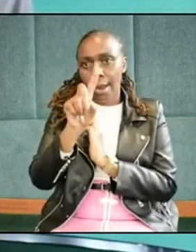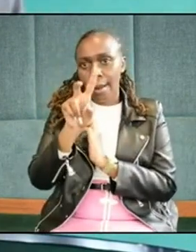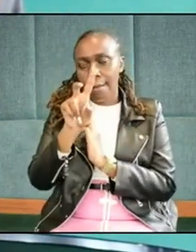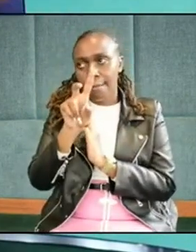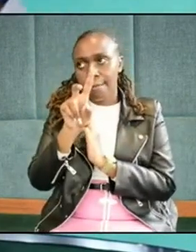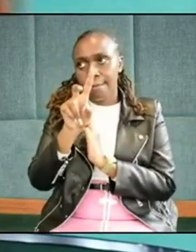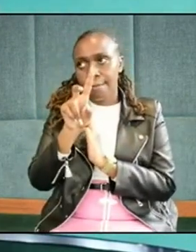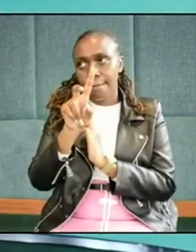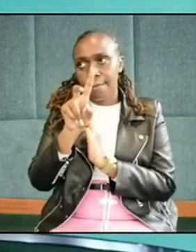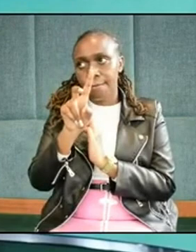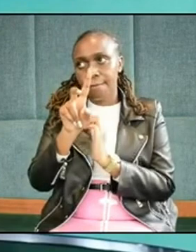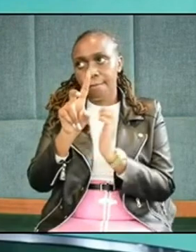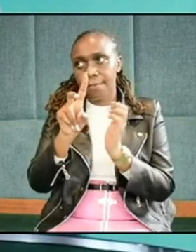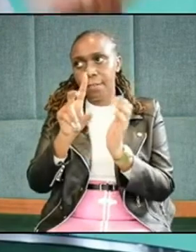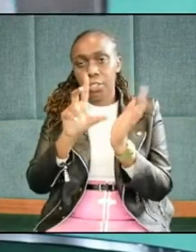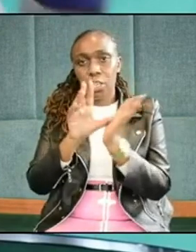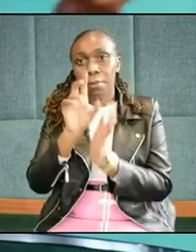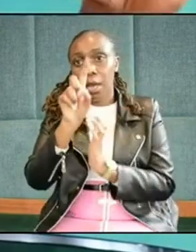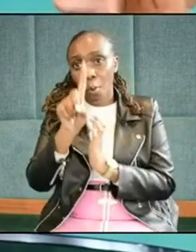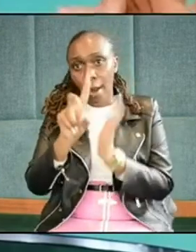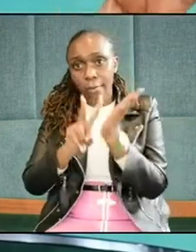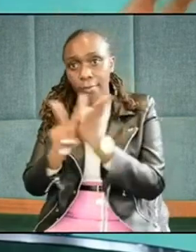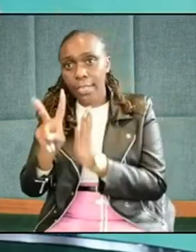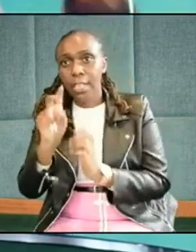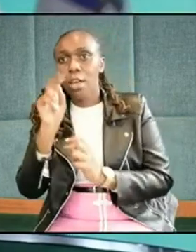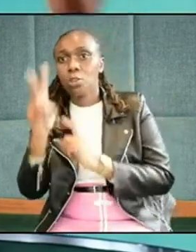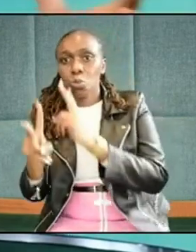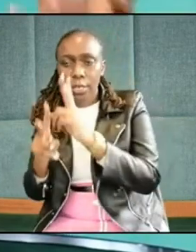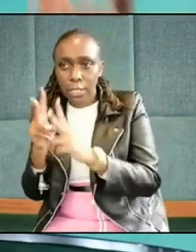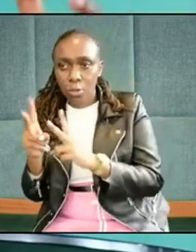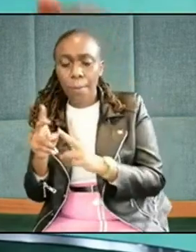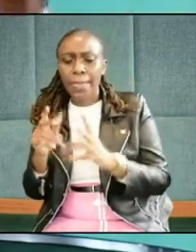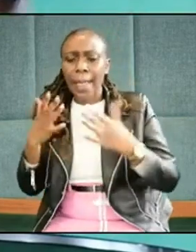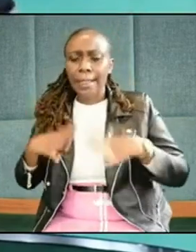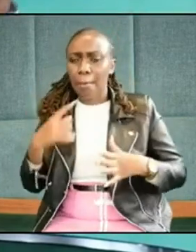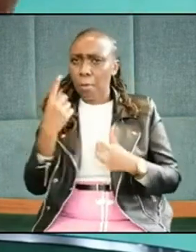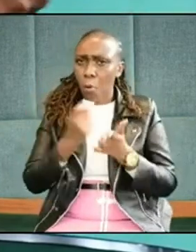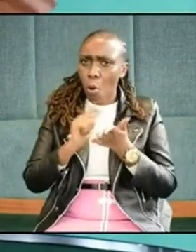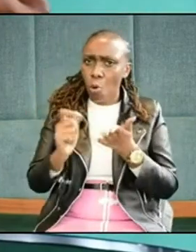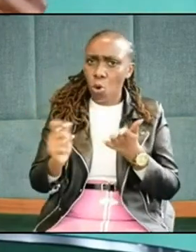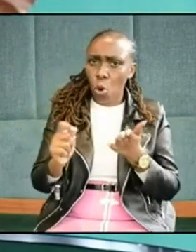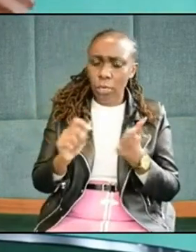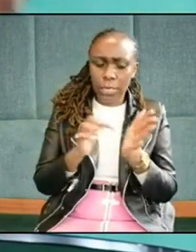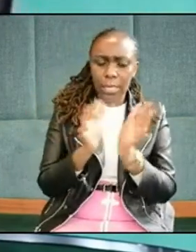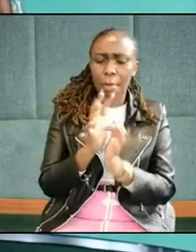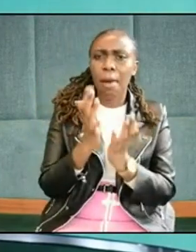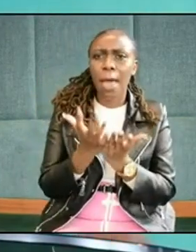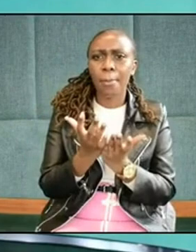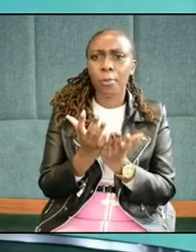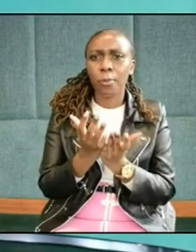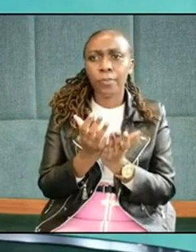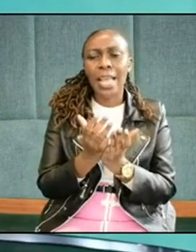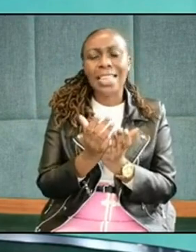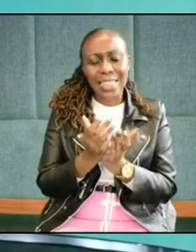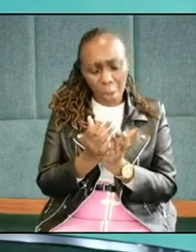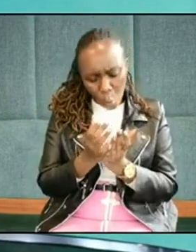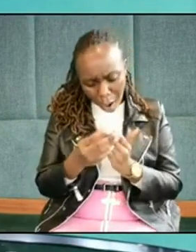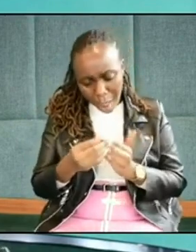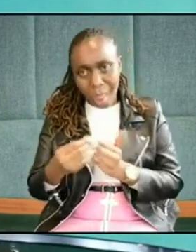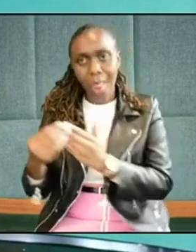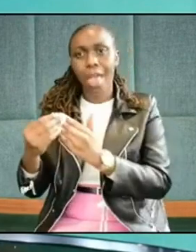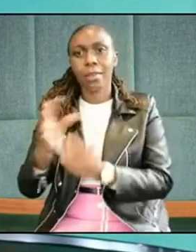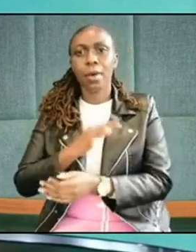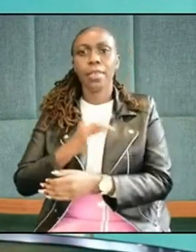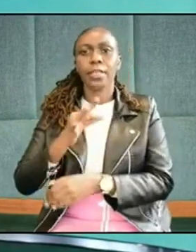tells us that the men of God who wrote the scriptures wrote as they were moved by the Spirit of God.